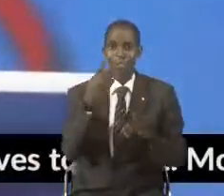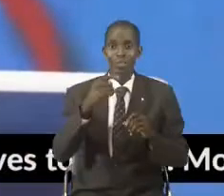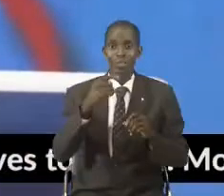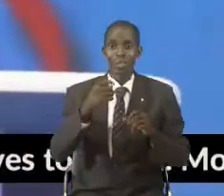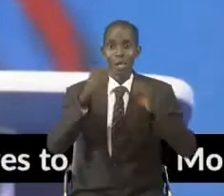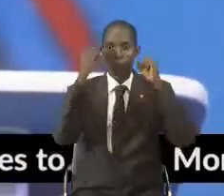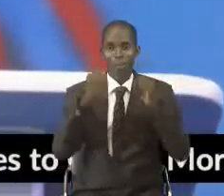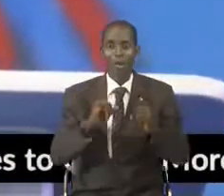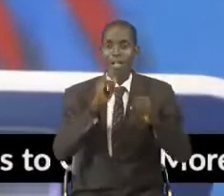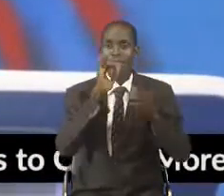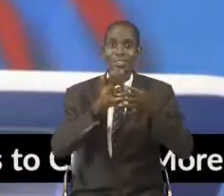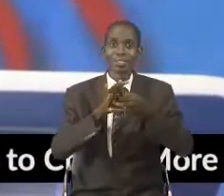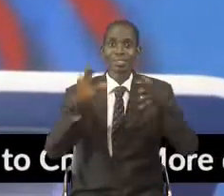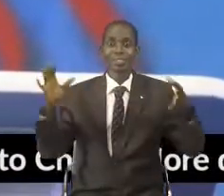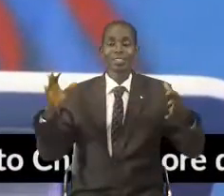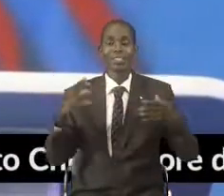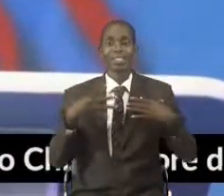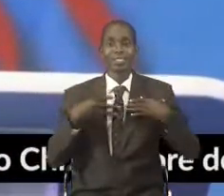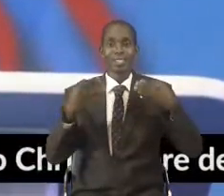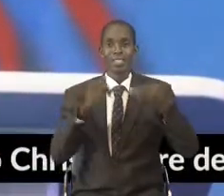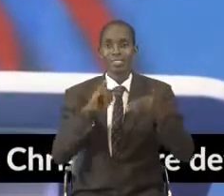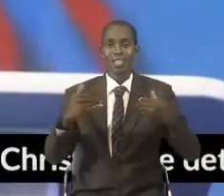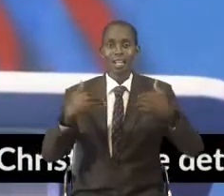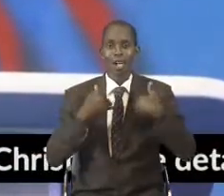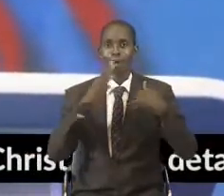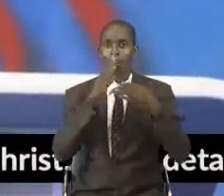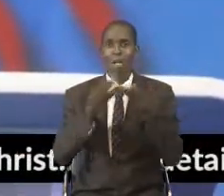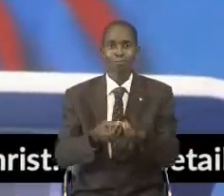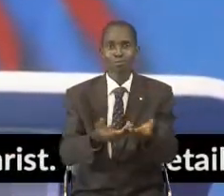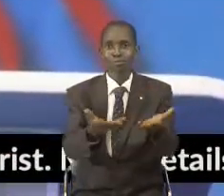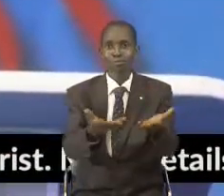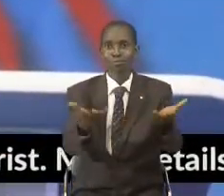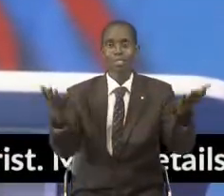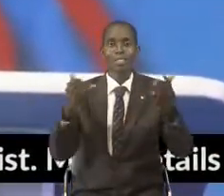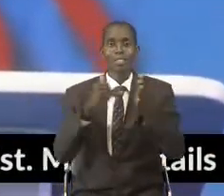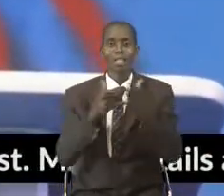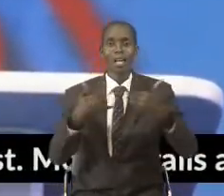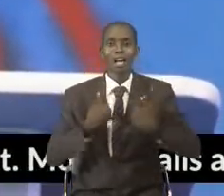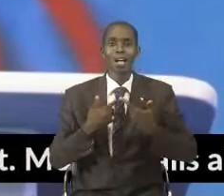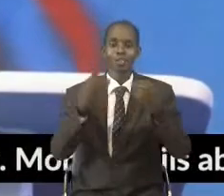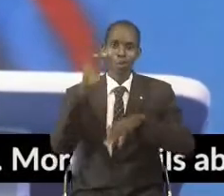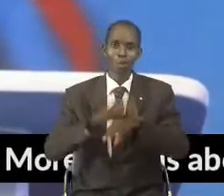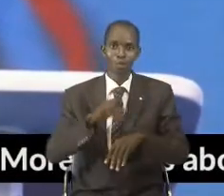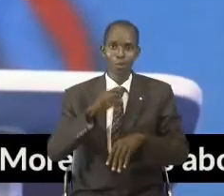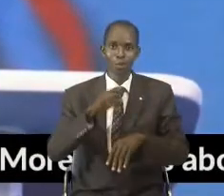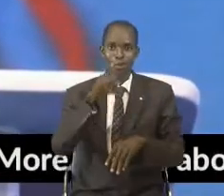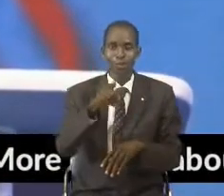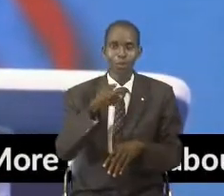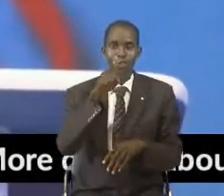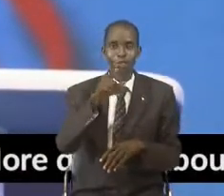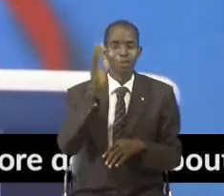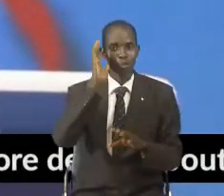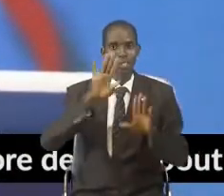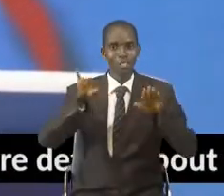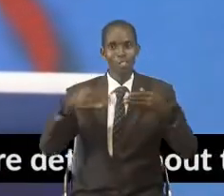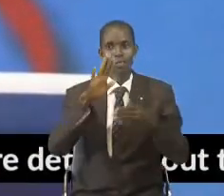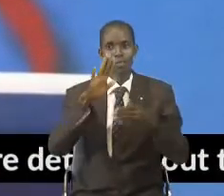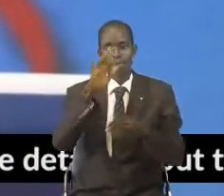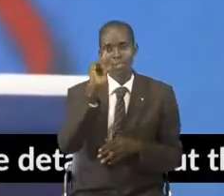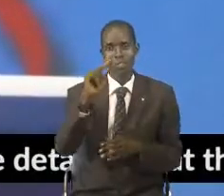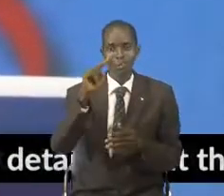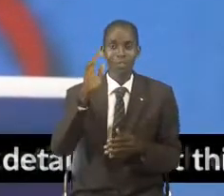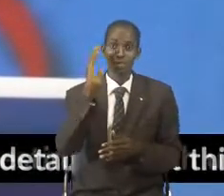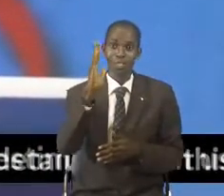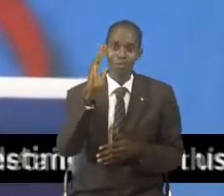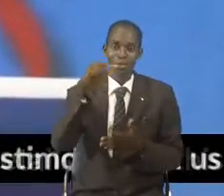Make sure you check up yourself. The power is released. The healing has been distributed. It has